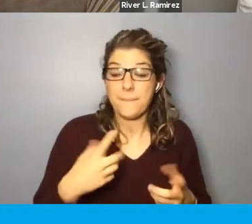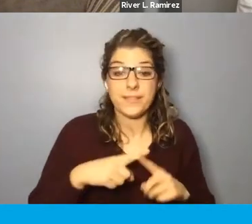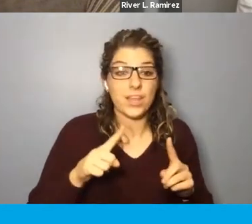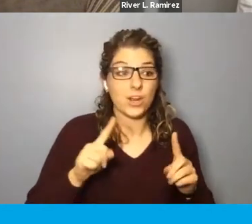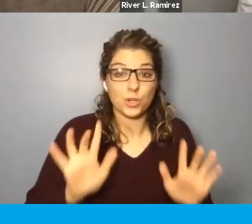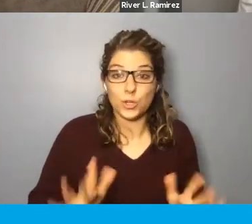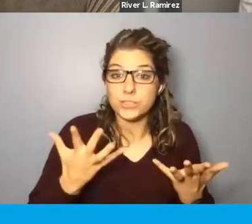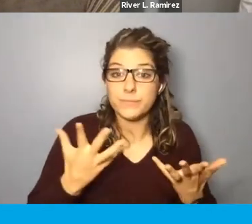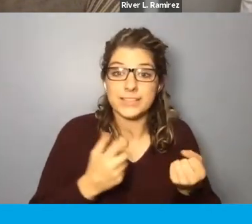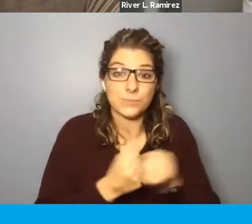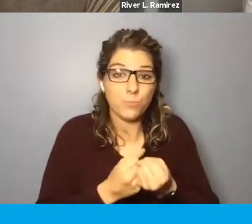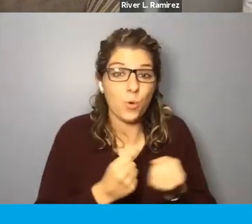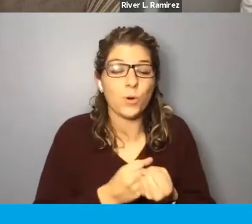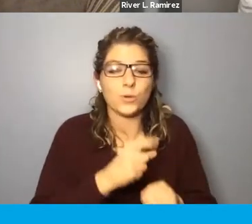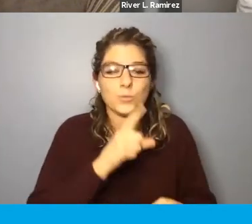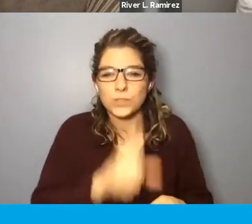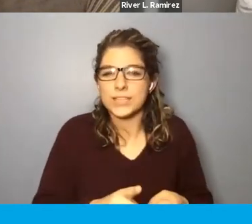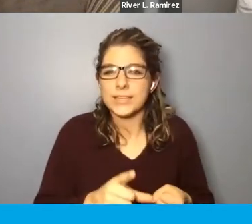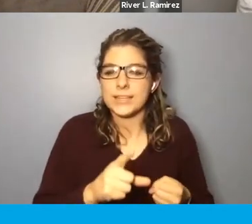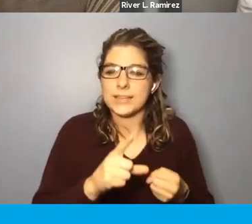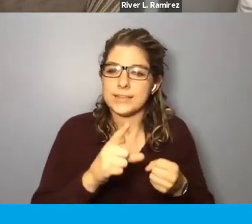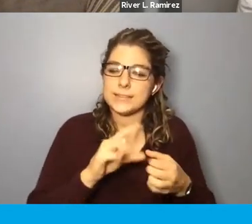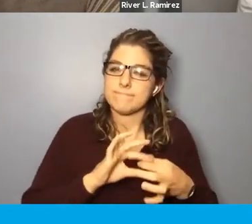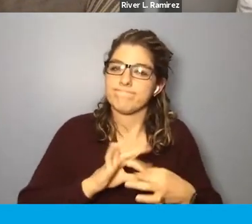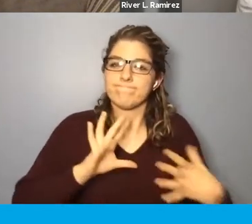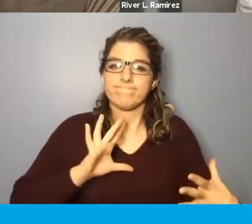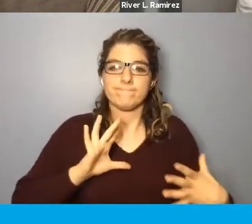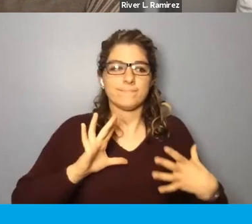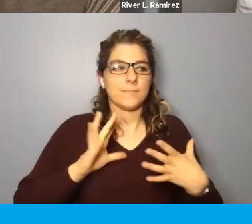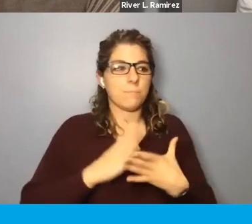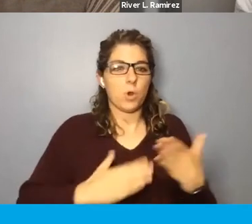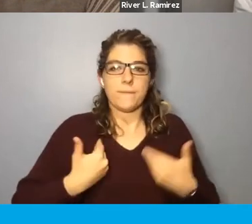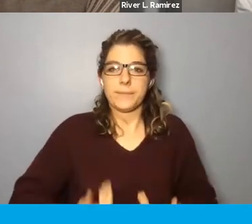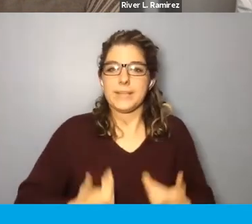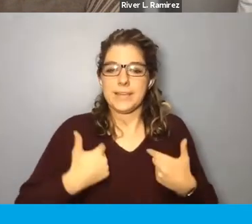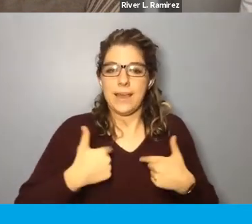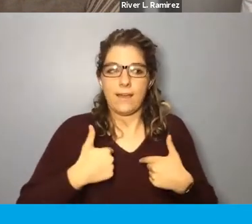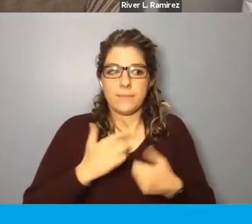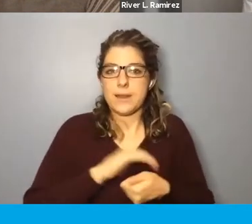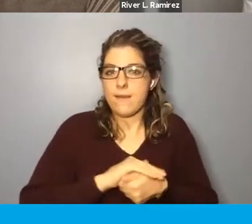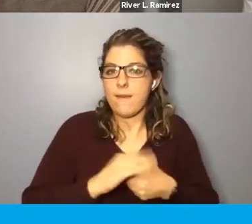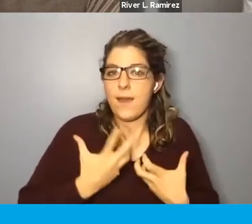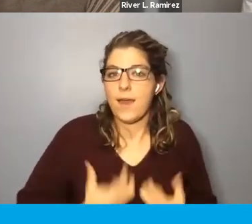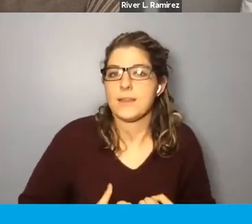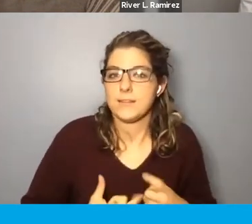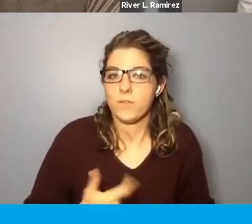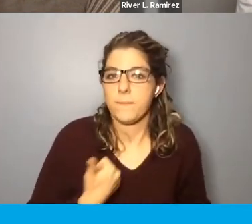and support really unleashed a part of me that I had been hiding from